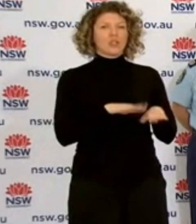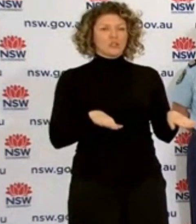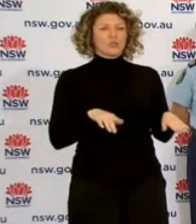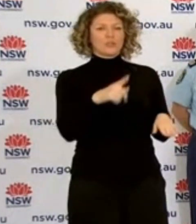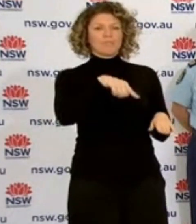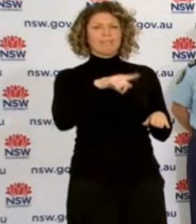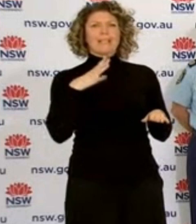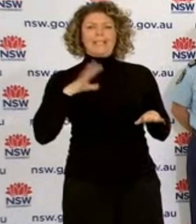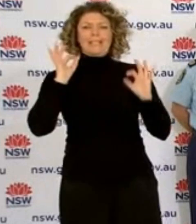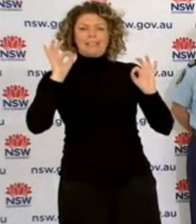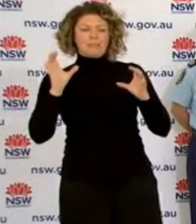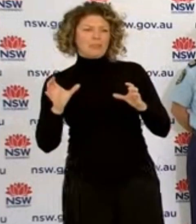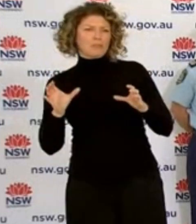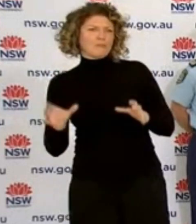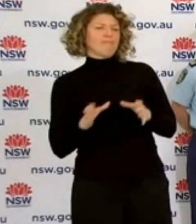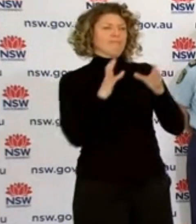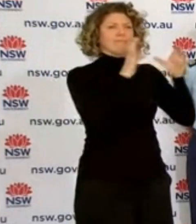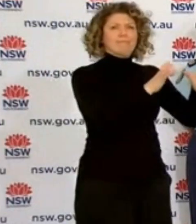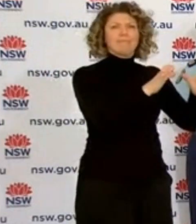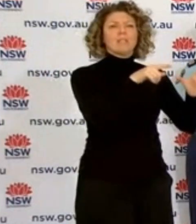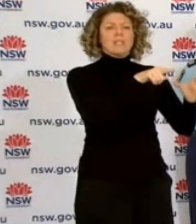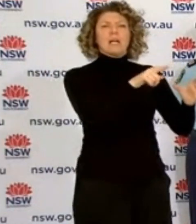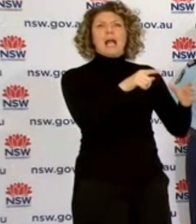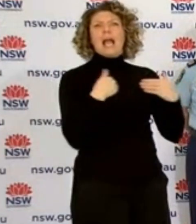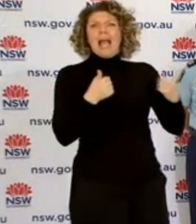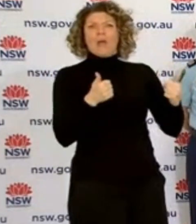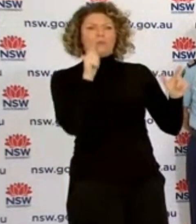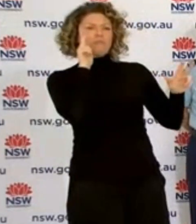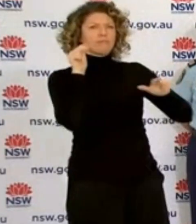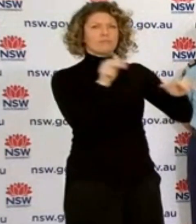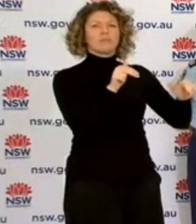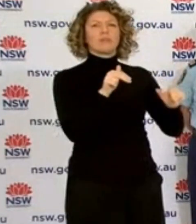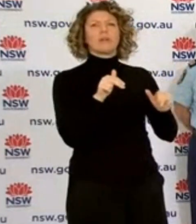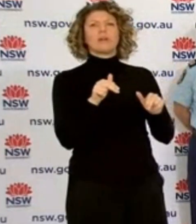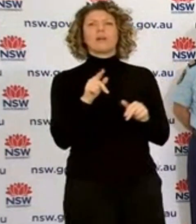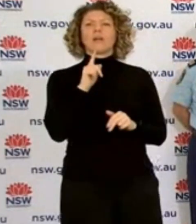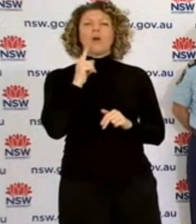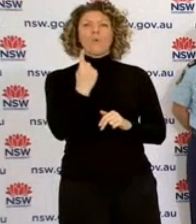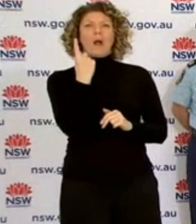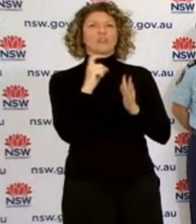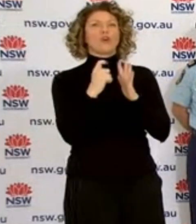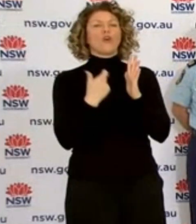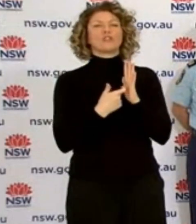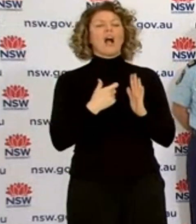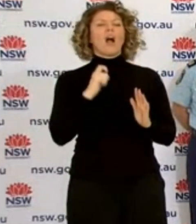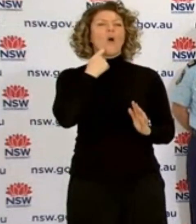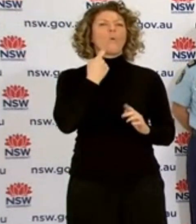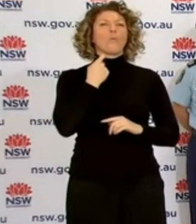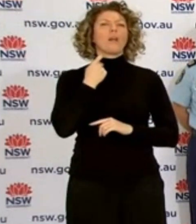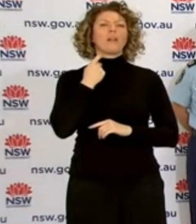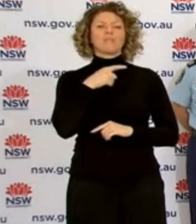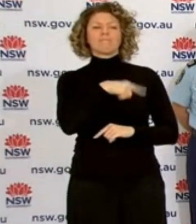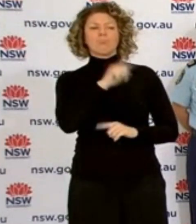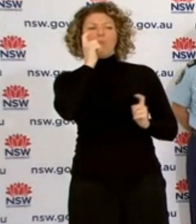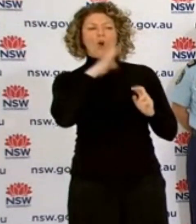health accommodation because a doctor has essentially decided that he was not likely to follow the health orders. Is there any concern there might be